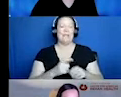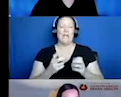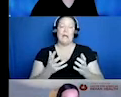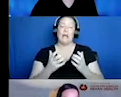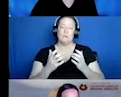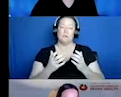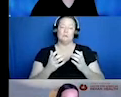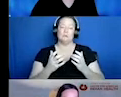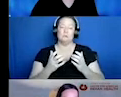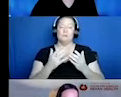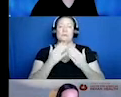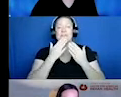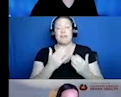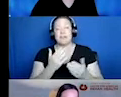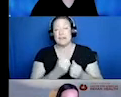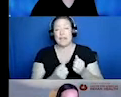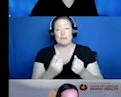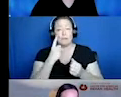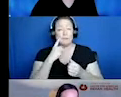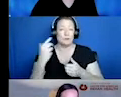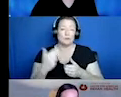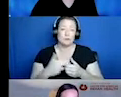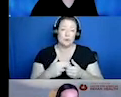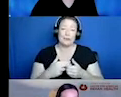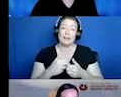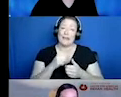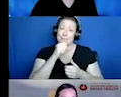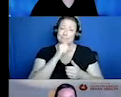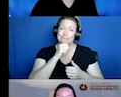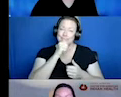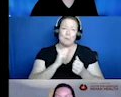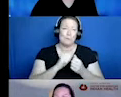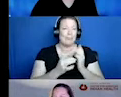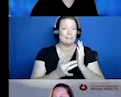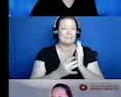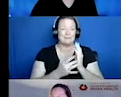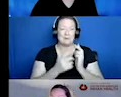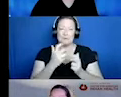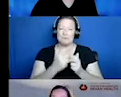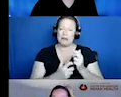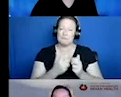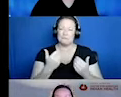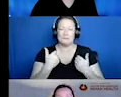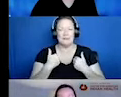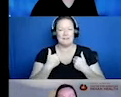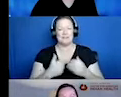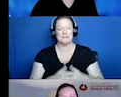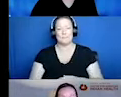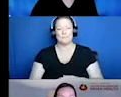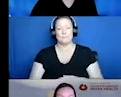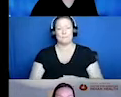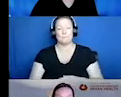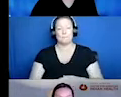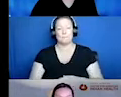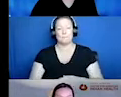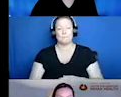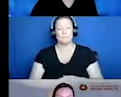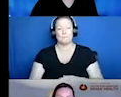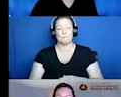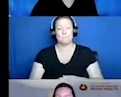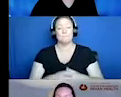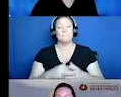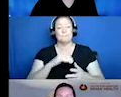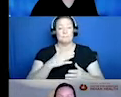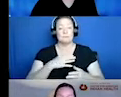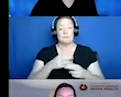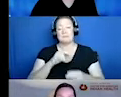to thank everyone for joining and bearing with us with all of the technical issues that we have. It's Benish A. Jennifer